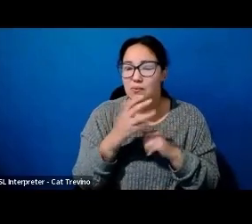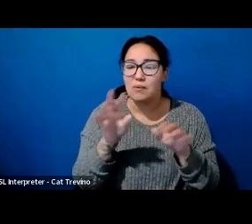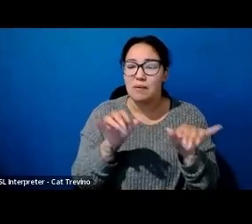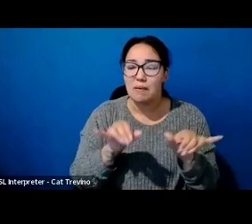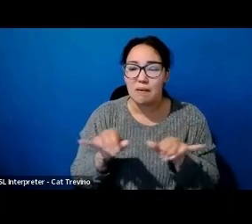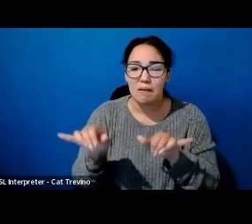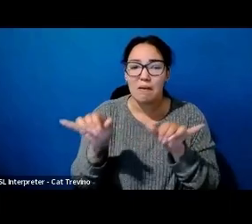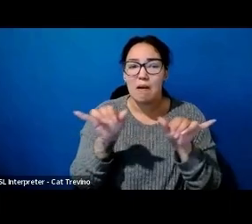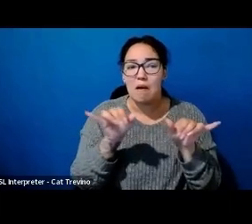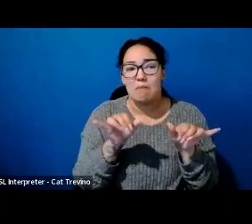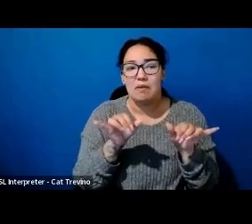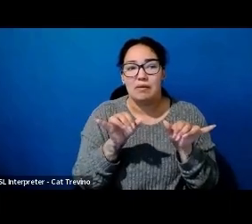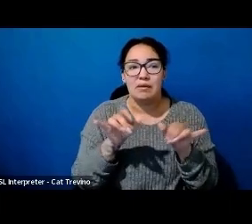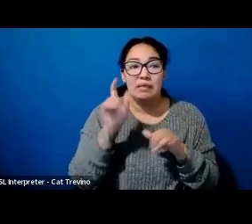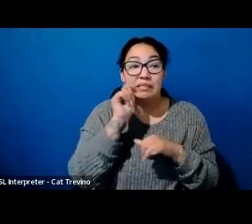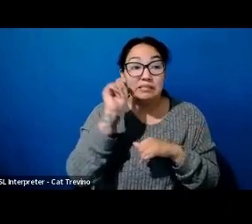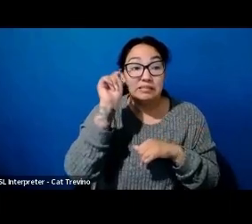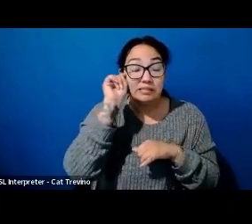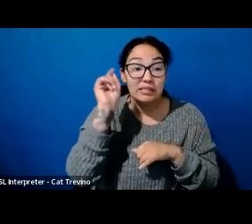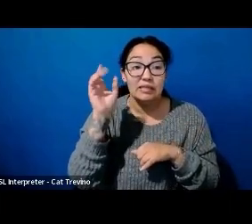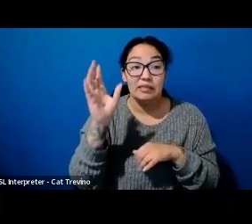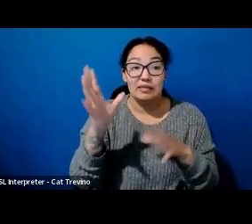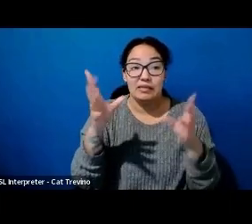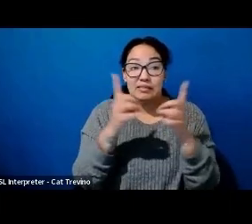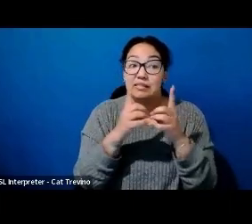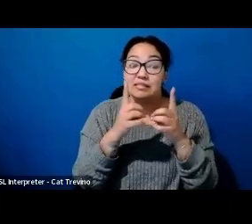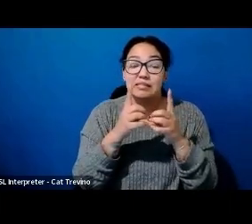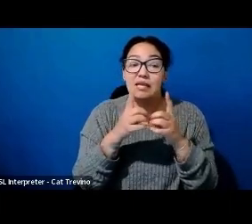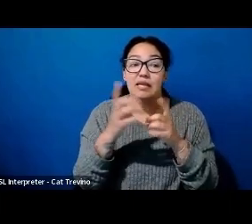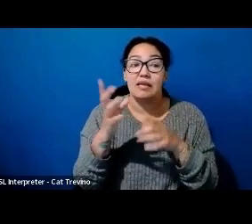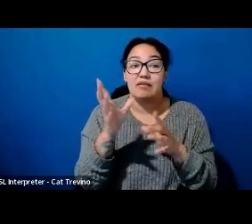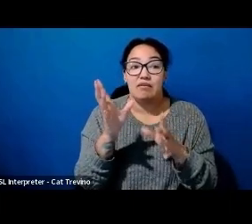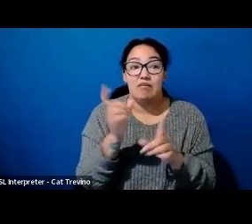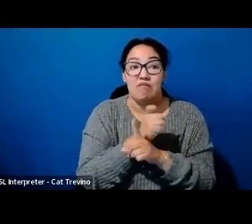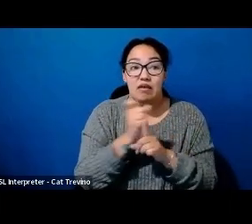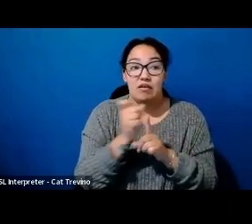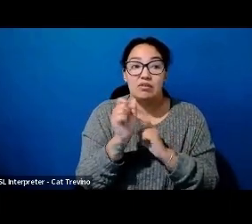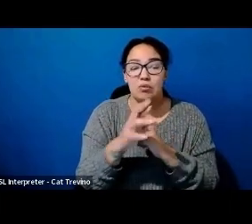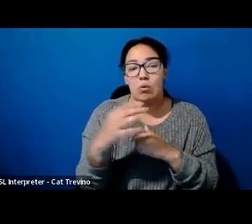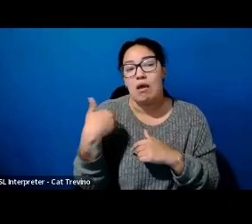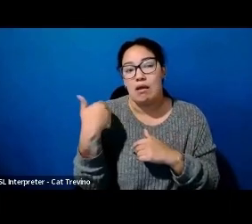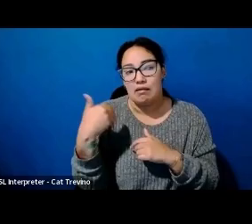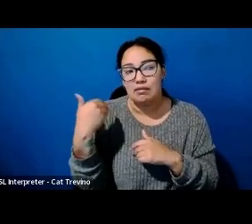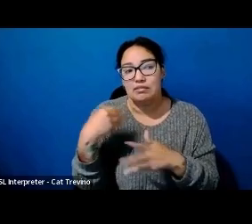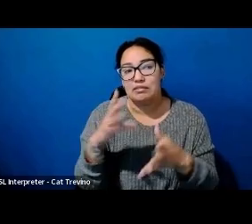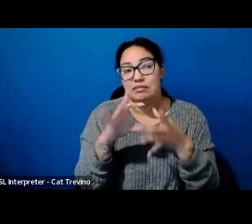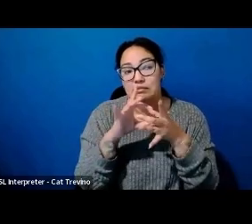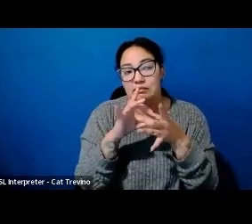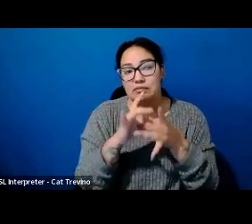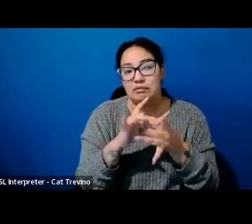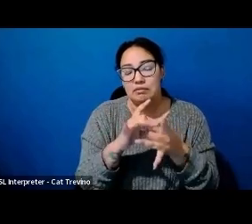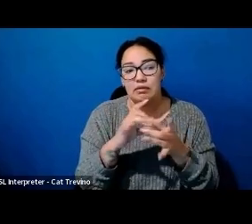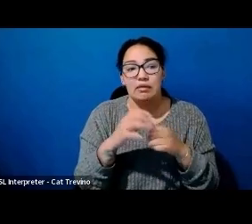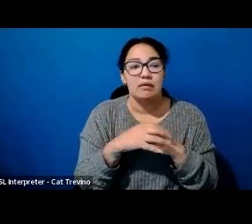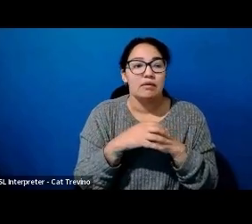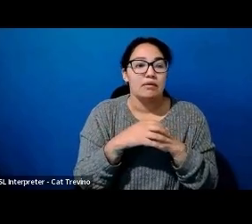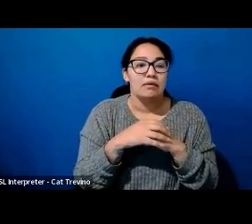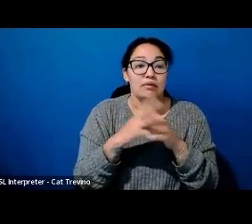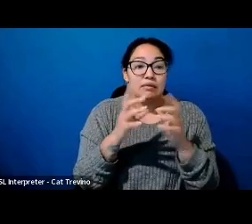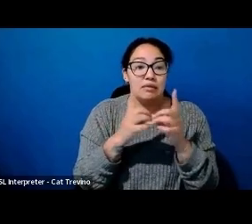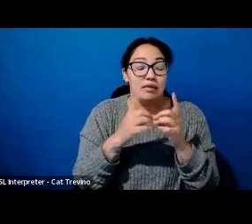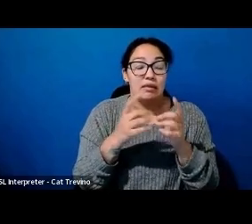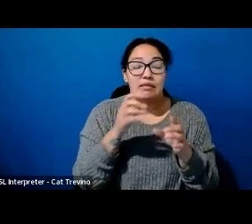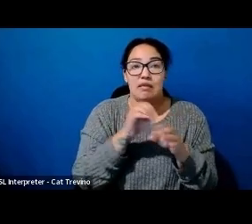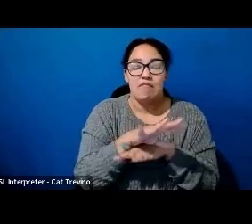dating violence, also called adolescent relationship abuse, is for young people, affecting millions of young people